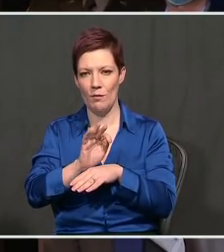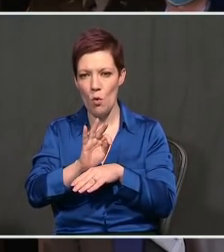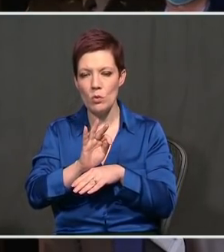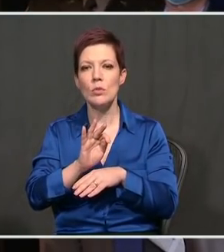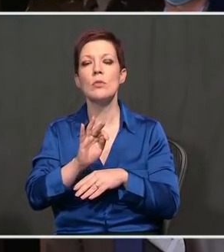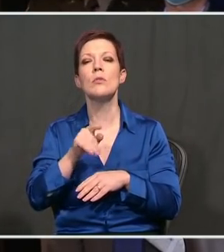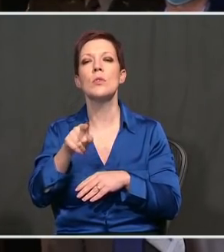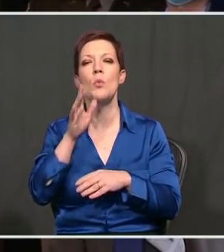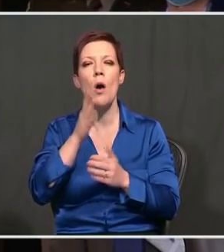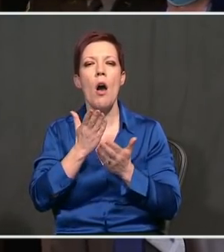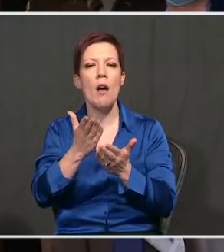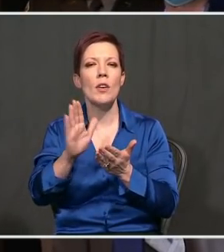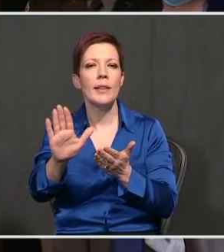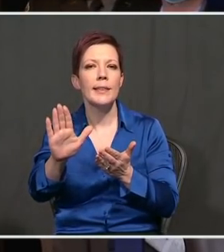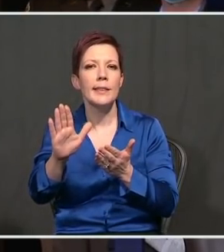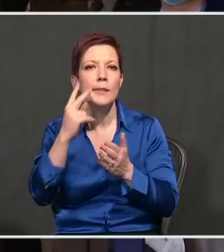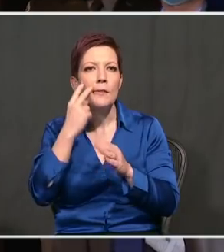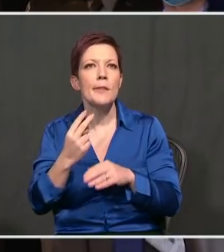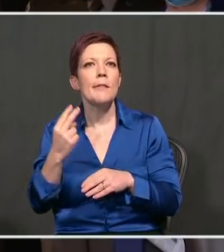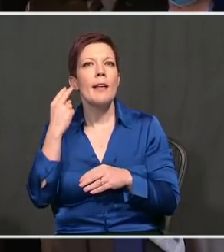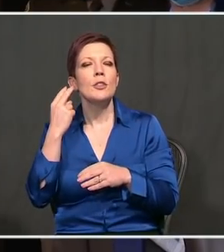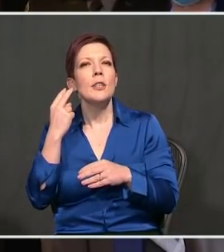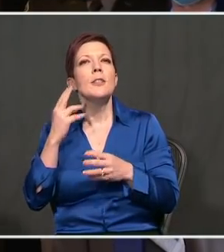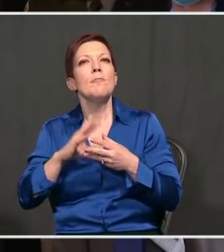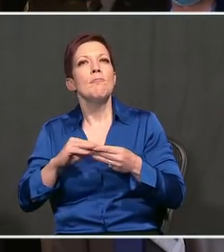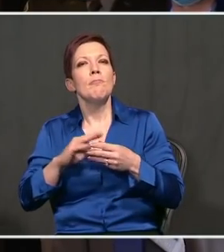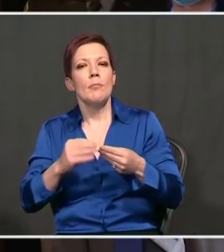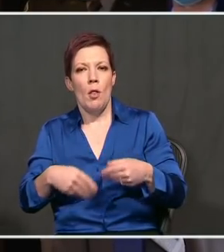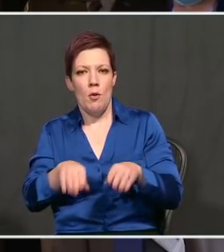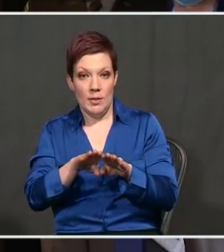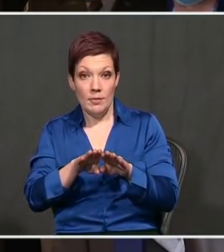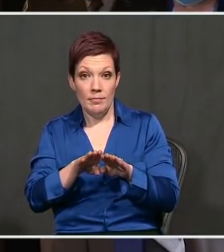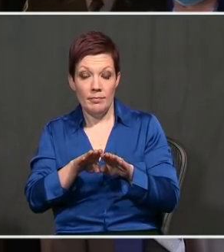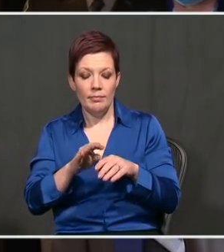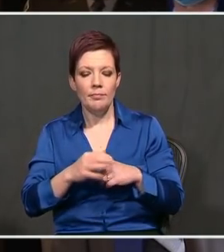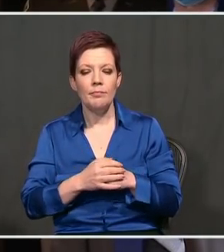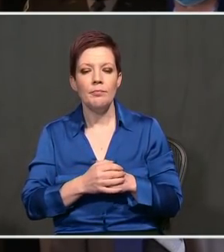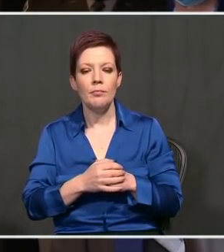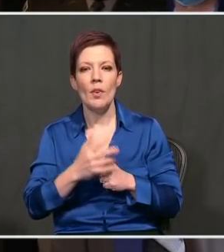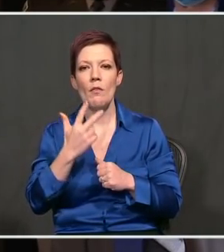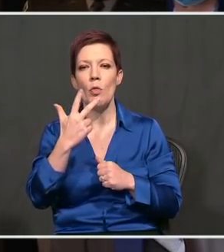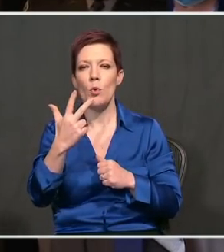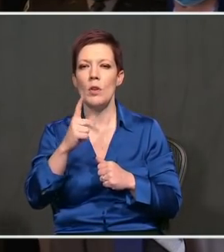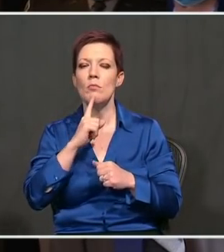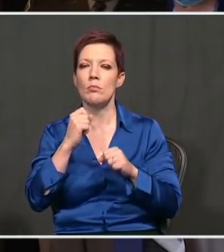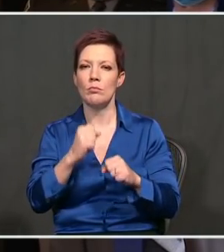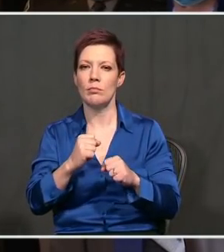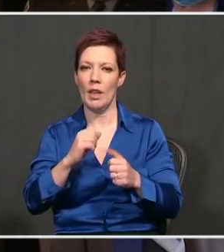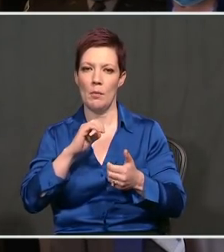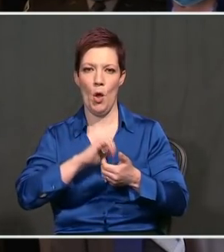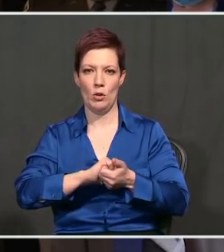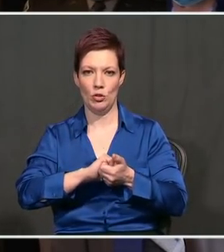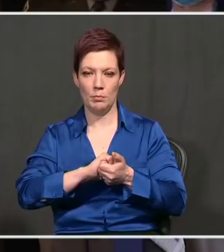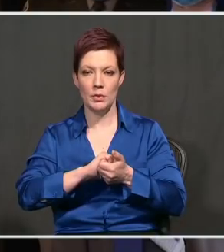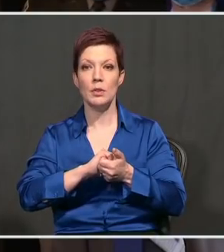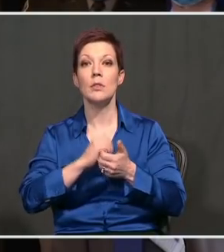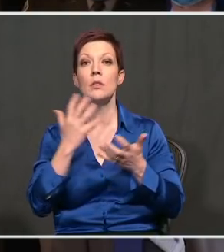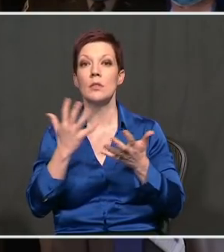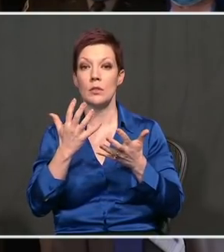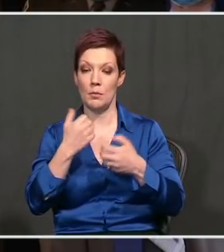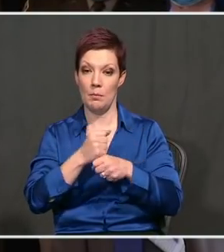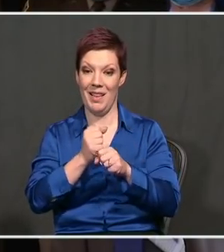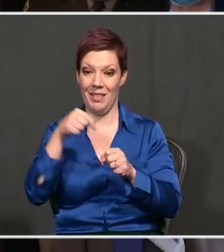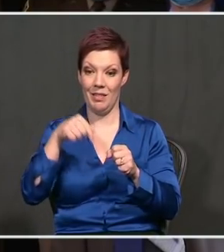reflections and closing remarks. Implicit in this agenda are three vital partnerships animating the success of Operation Warp